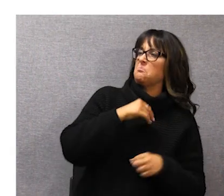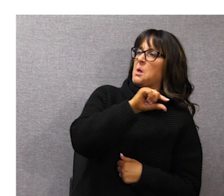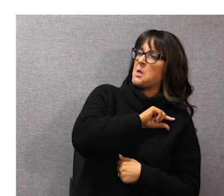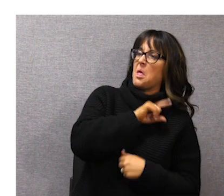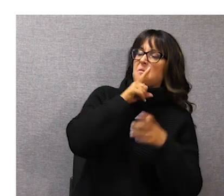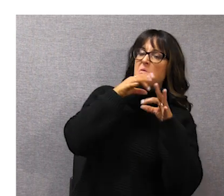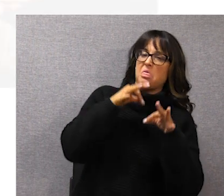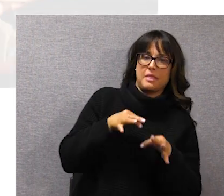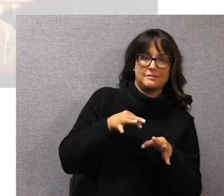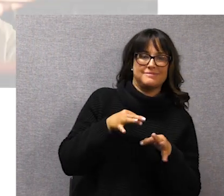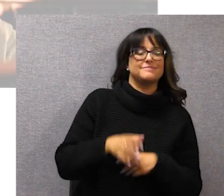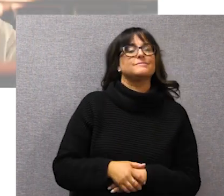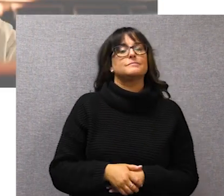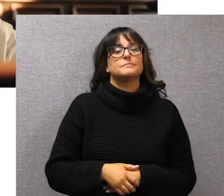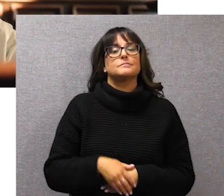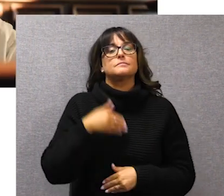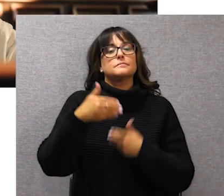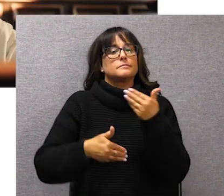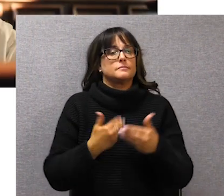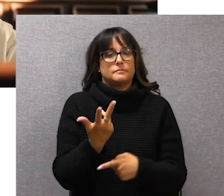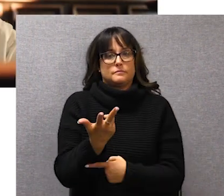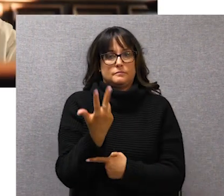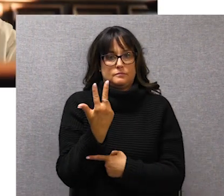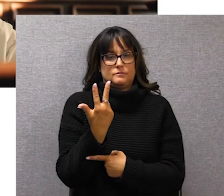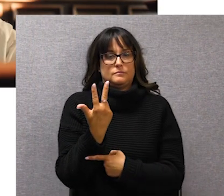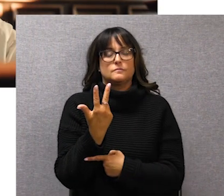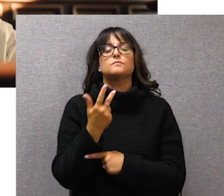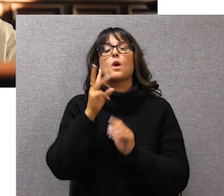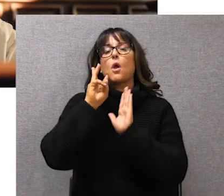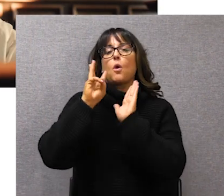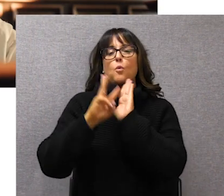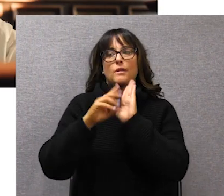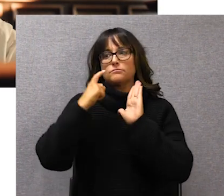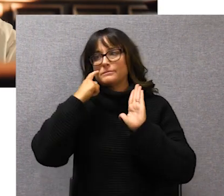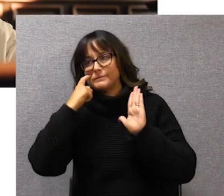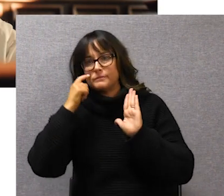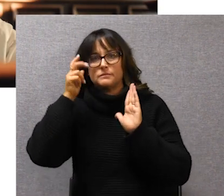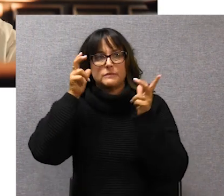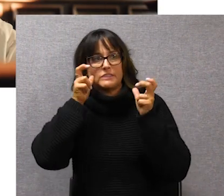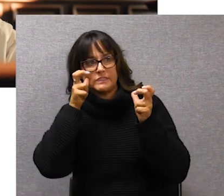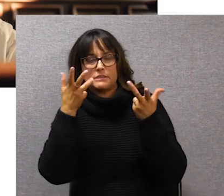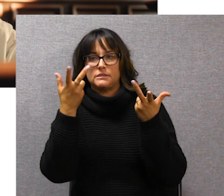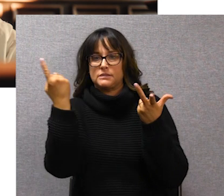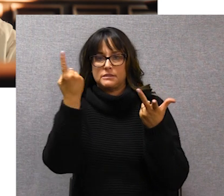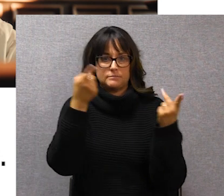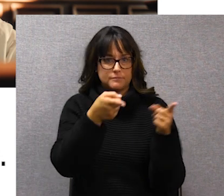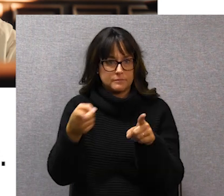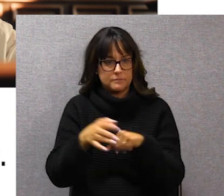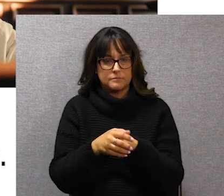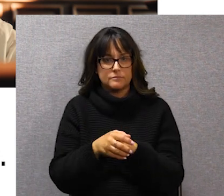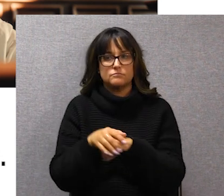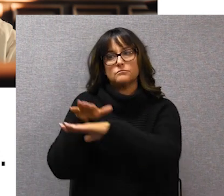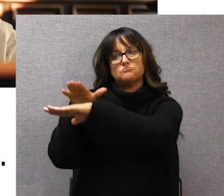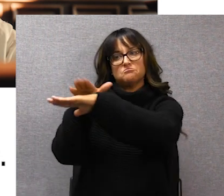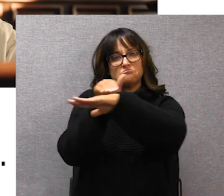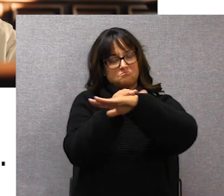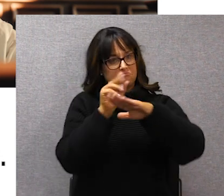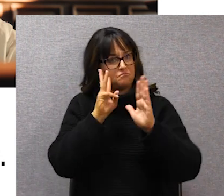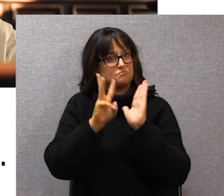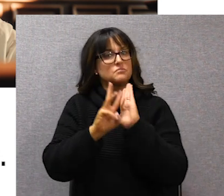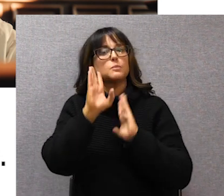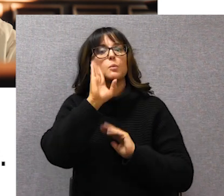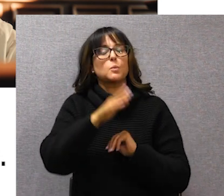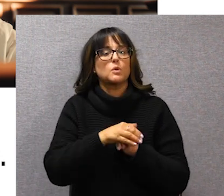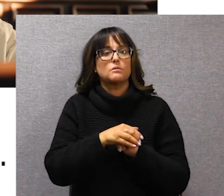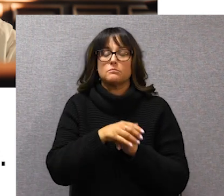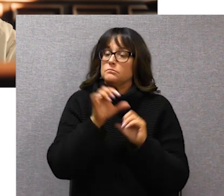3, attorneys call witnesses. This is someone who has seen or heard something about what happened. Witnesses may include the